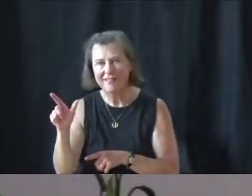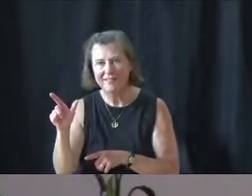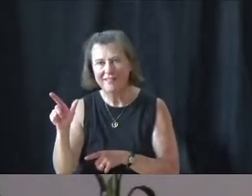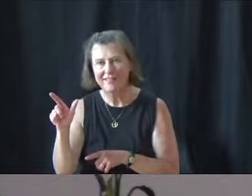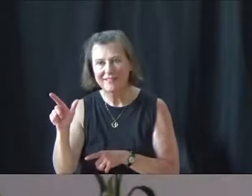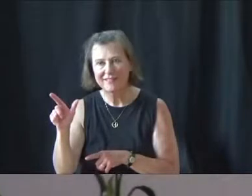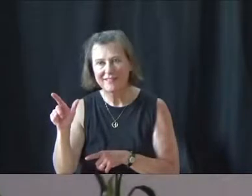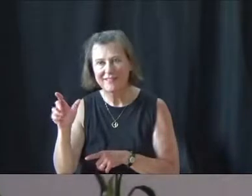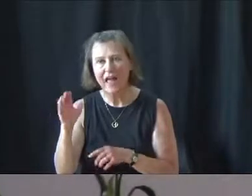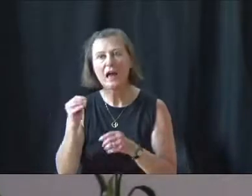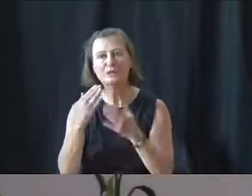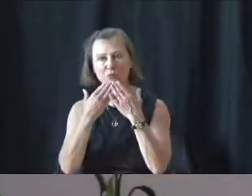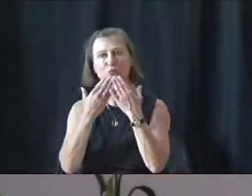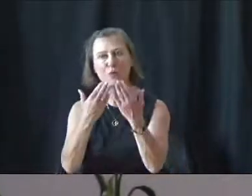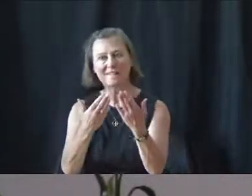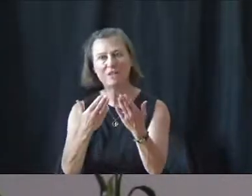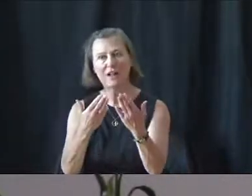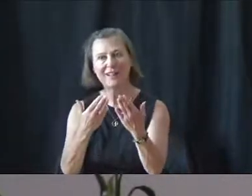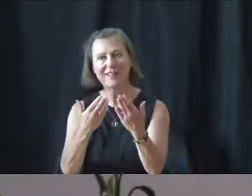and grateful.